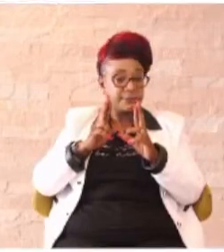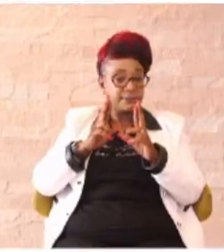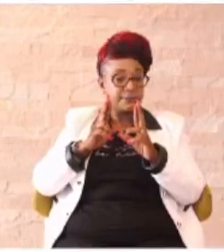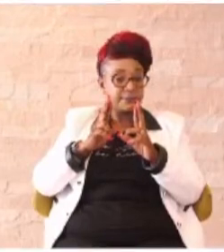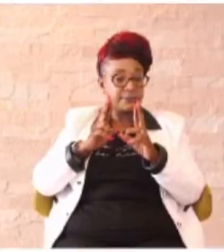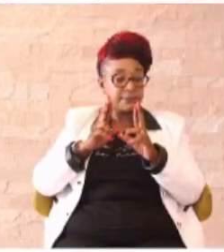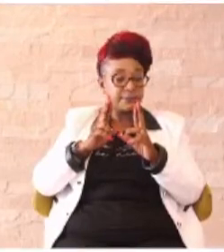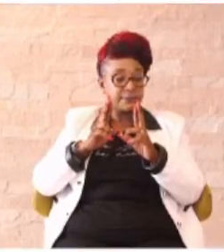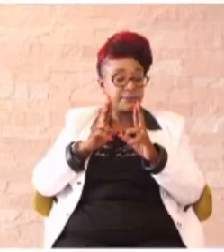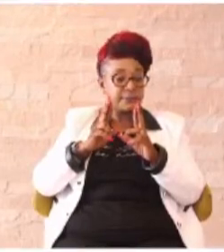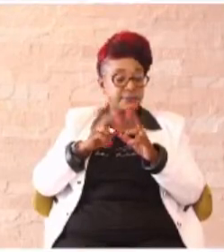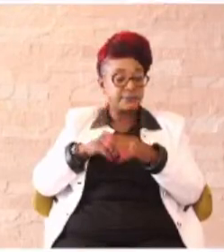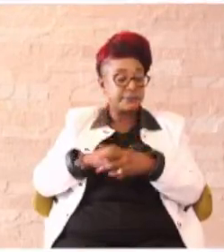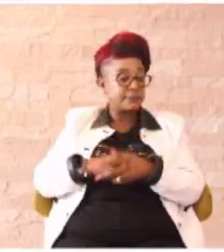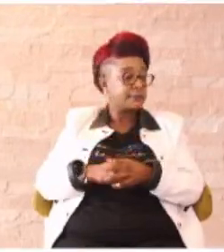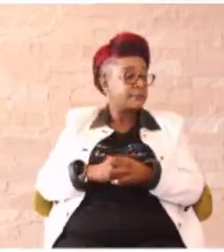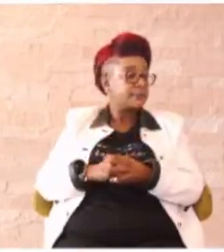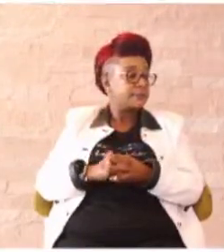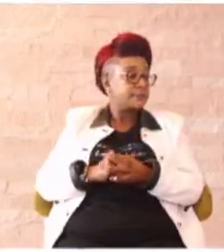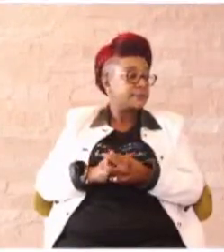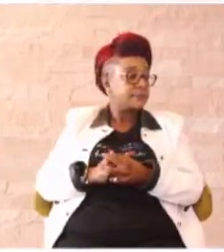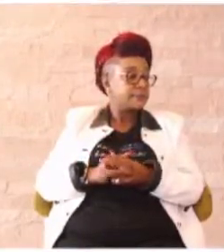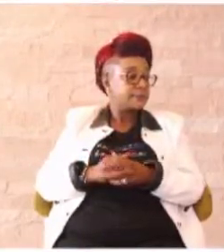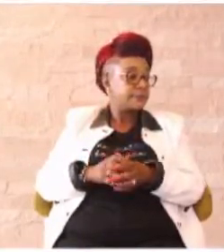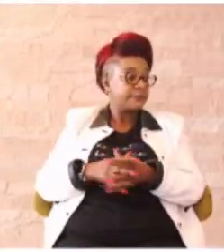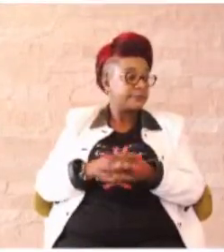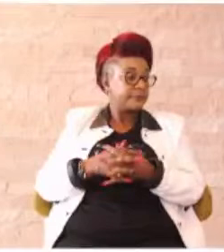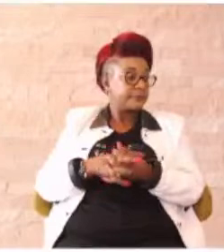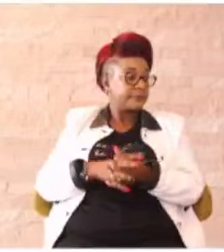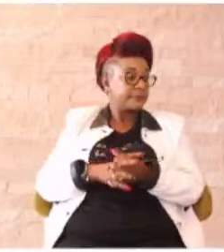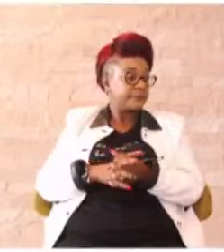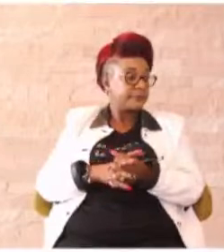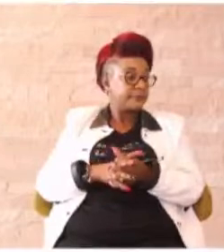Who will be making the presentation on WCC's behalf?